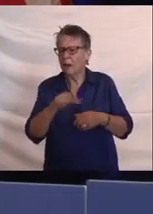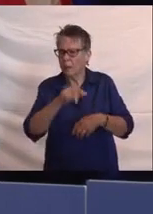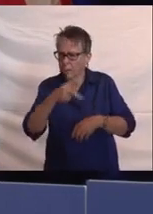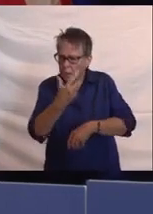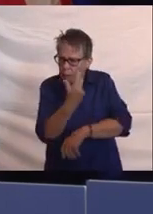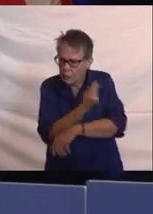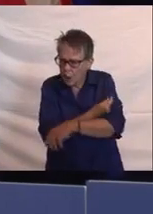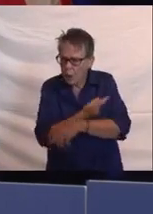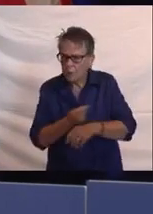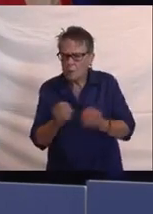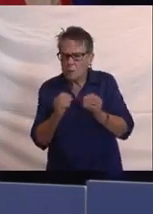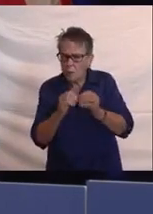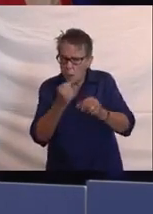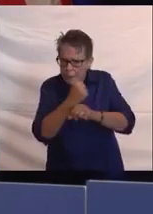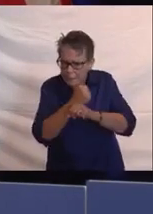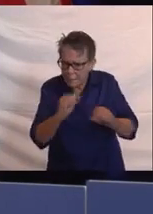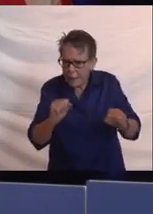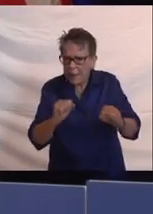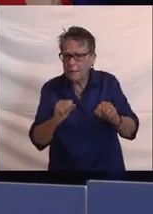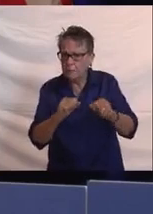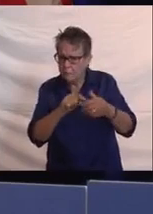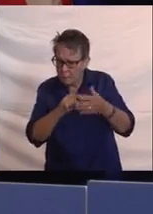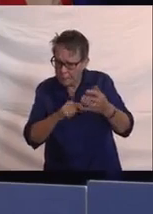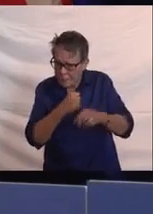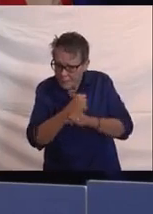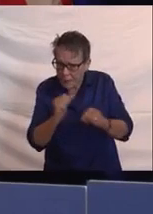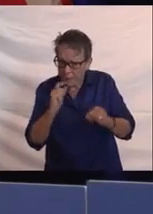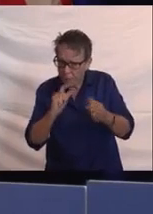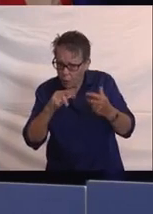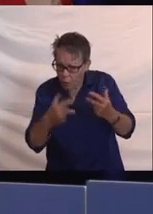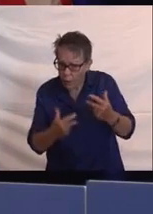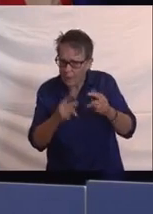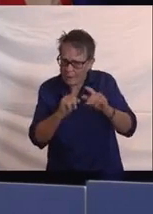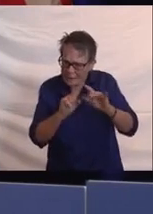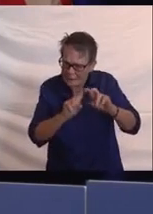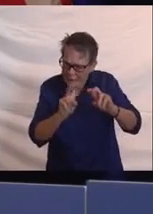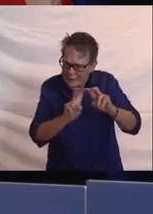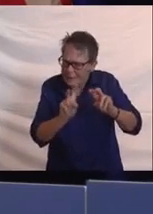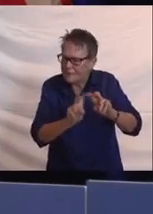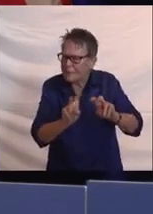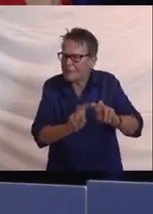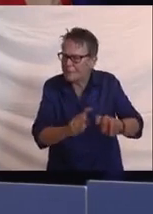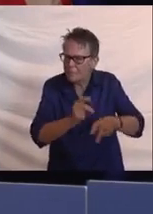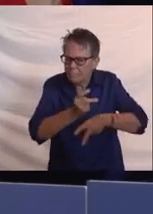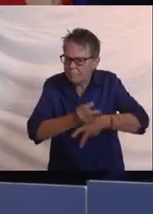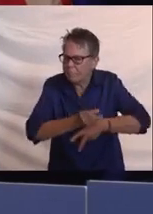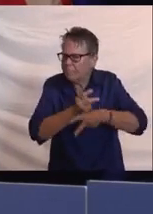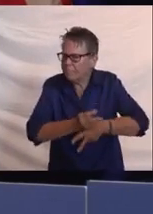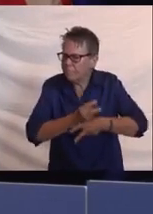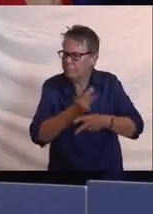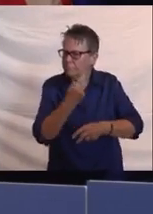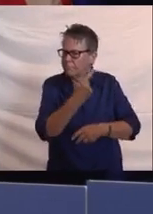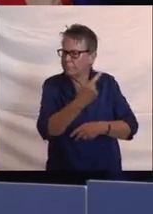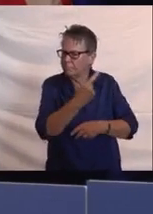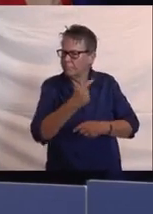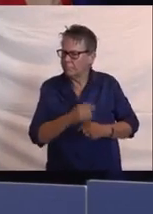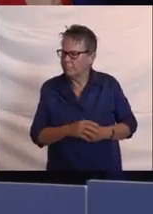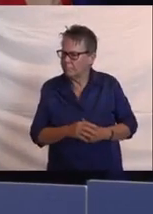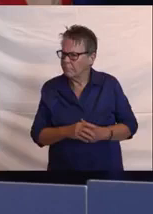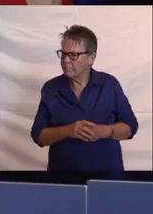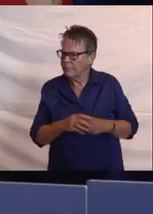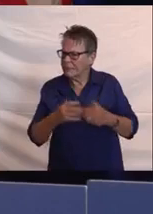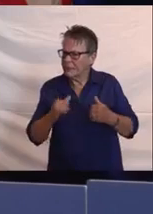we had seen from the FDA advisory committee's review on Friday, that they did still have some concern that there was